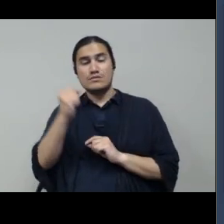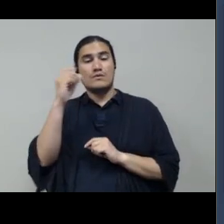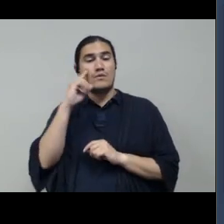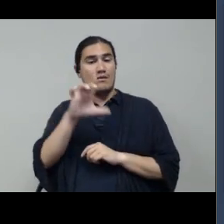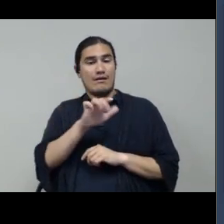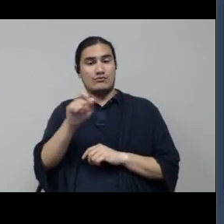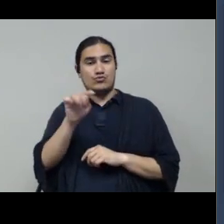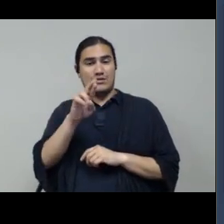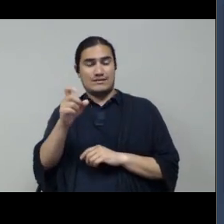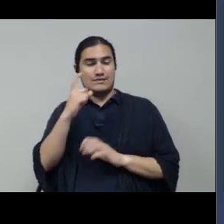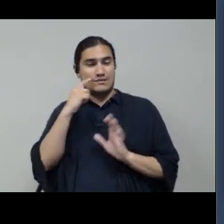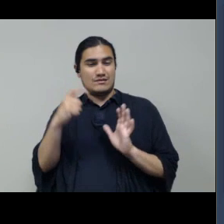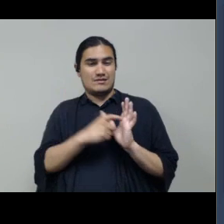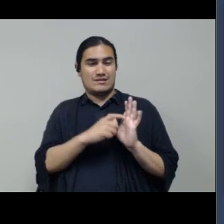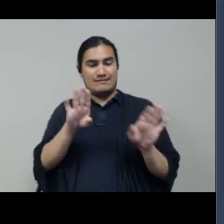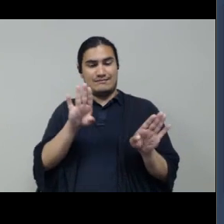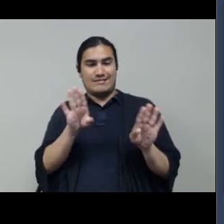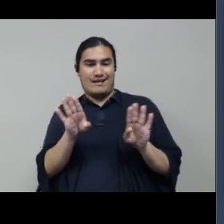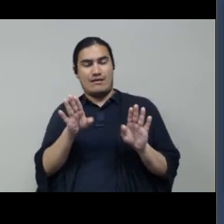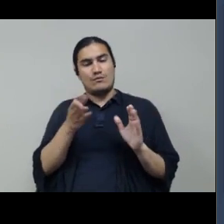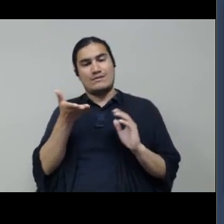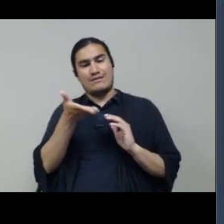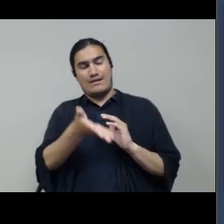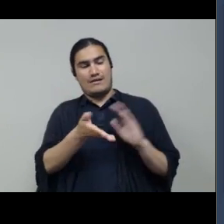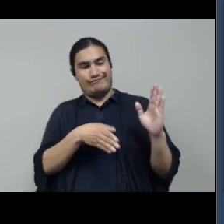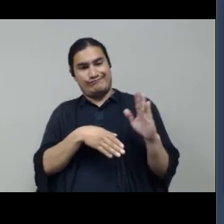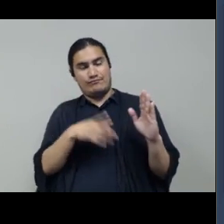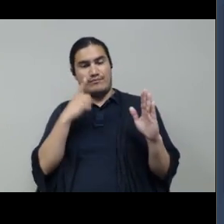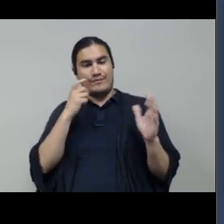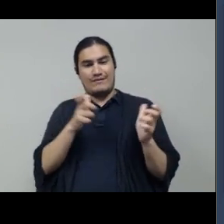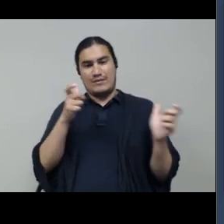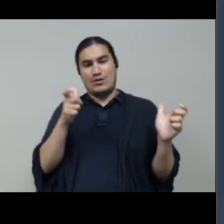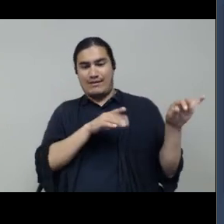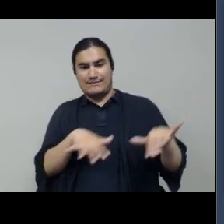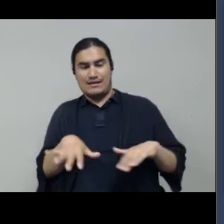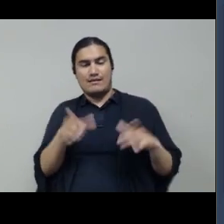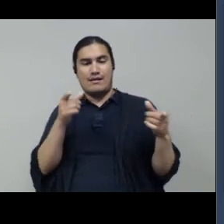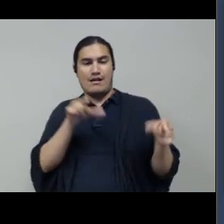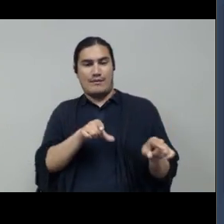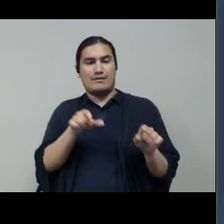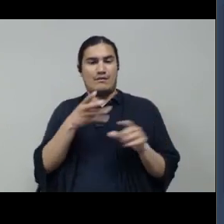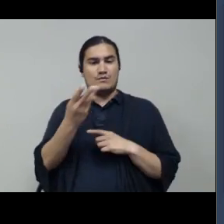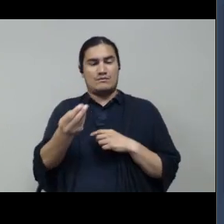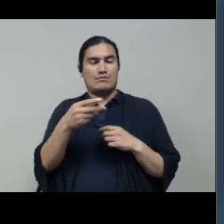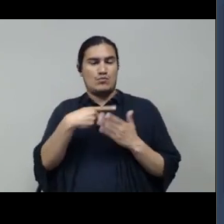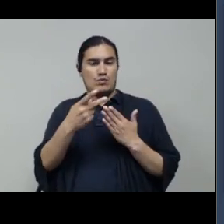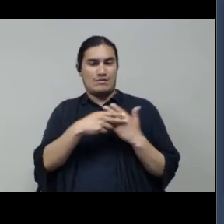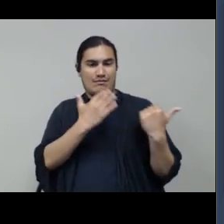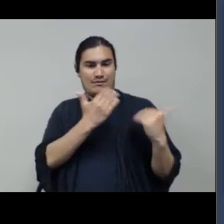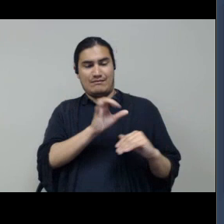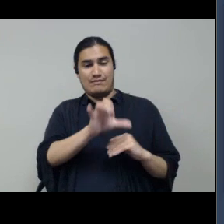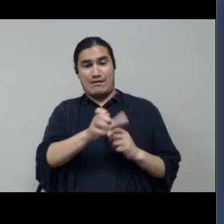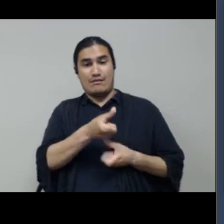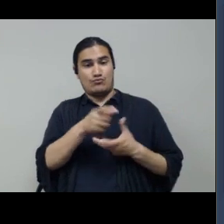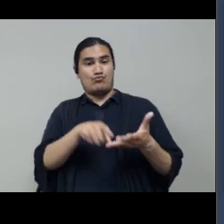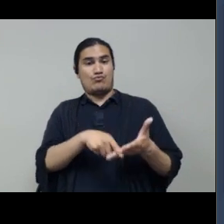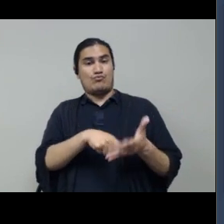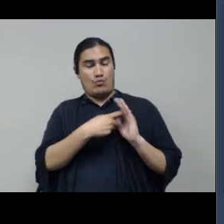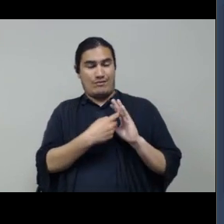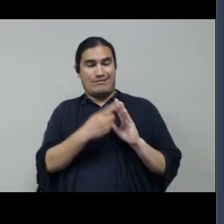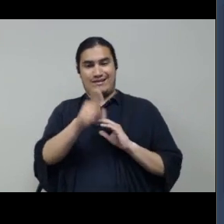that a vertical sag was present on the roadway due to a larger landslide outside the project limits. This caused the need to redesign the